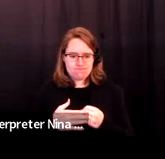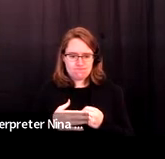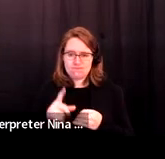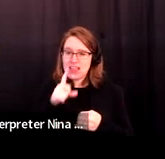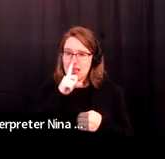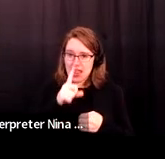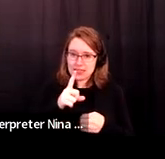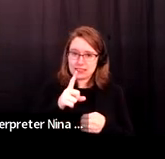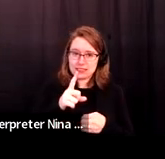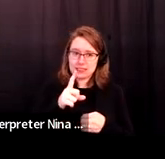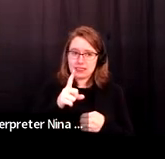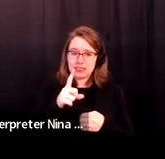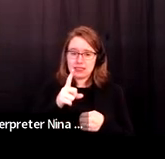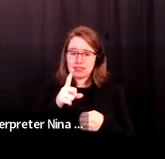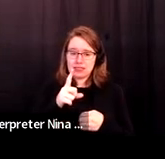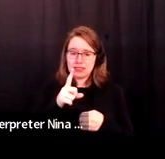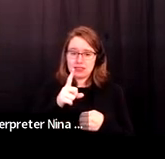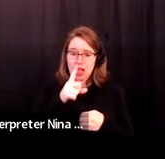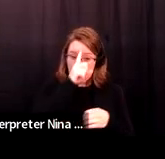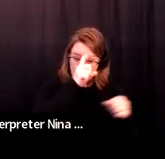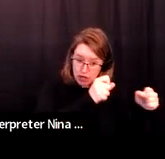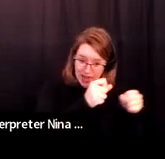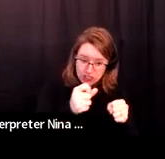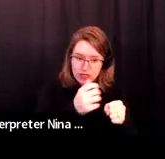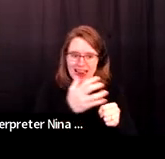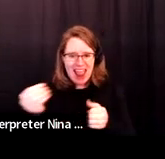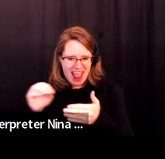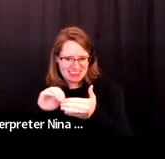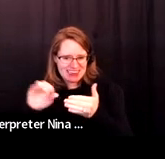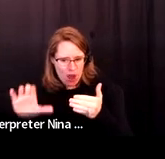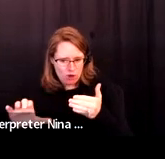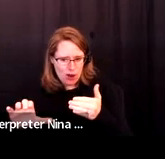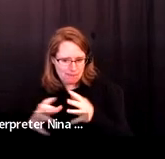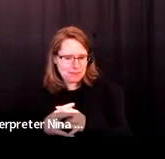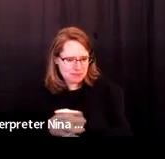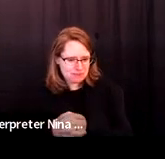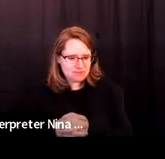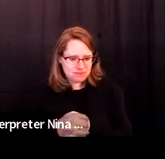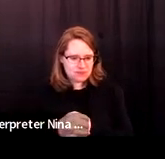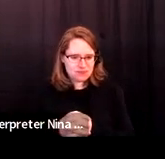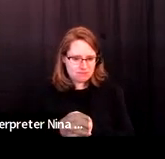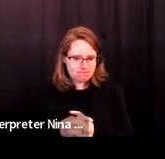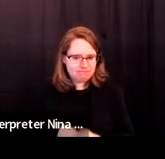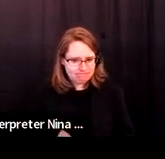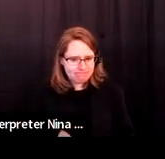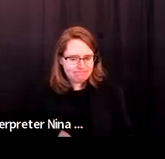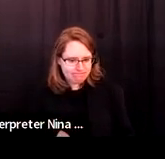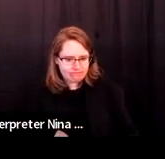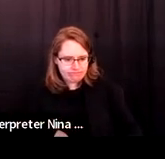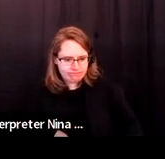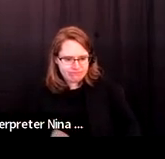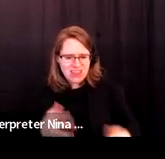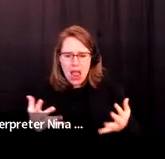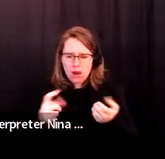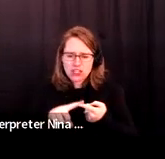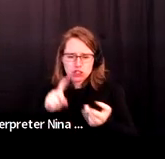thing, and it is also the way in which the thing should get done so that other thing can happen. And I just want to acknowledge your challenge